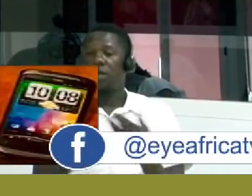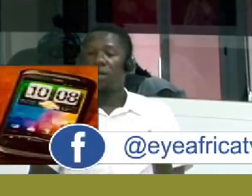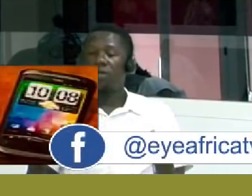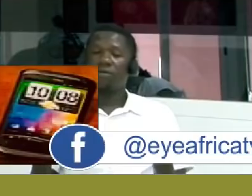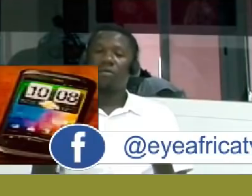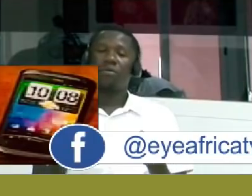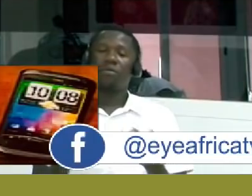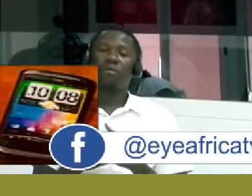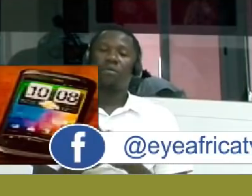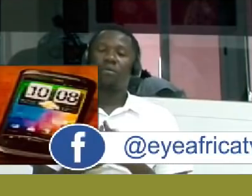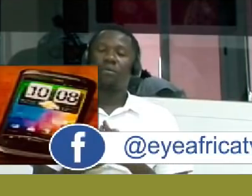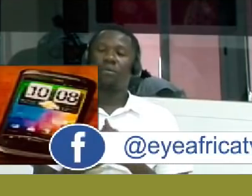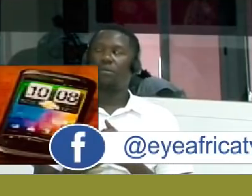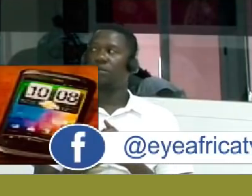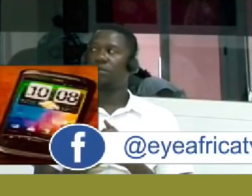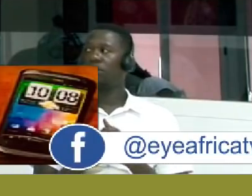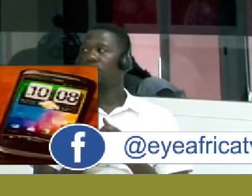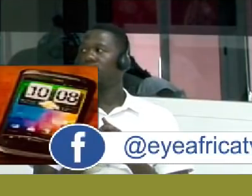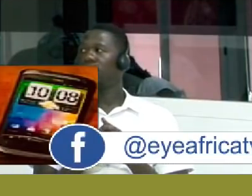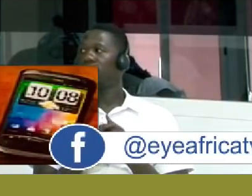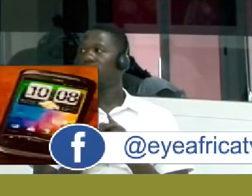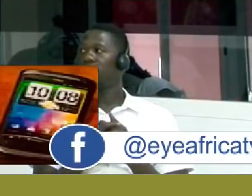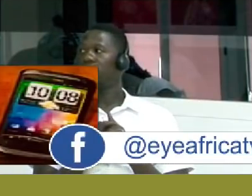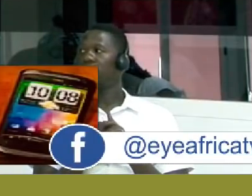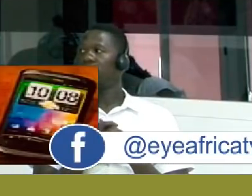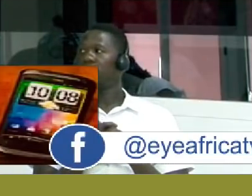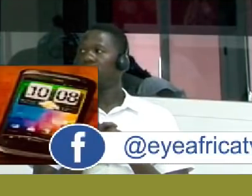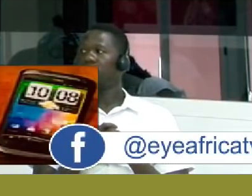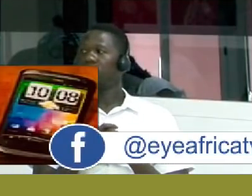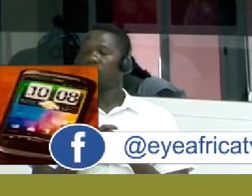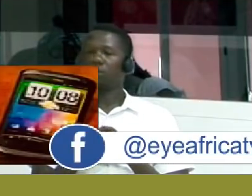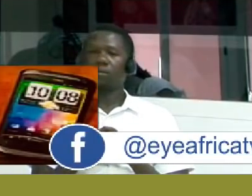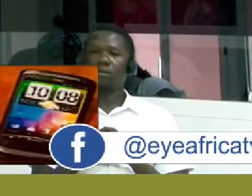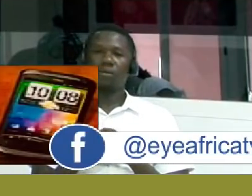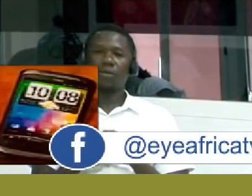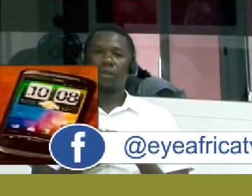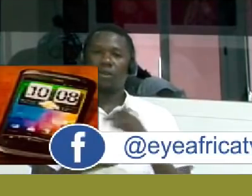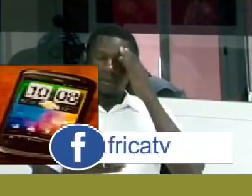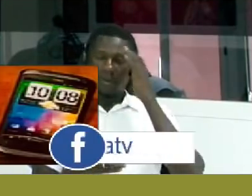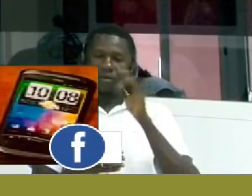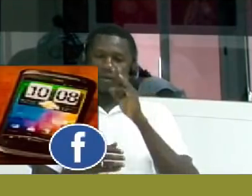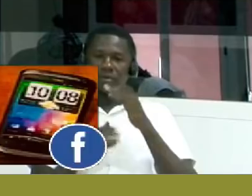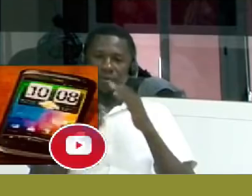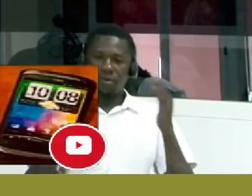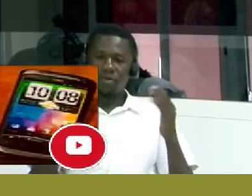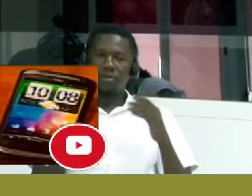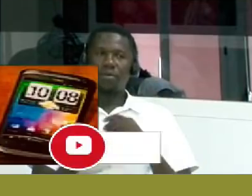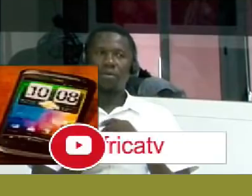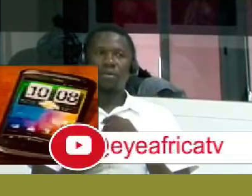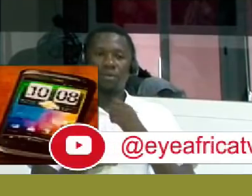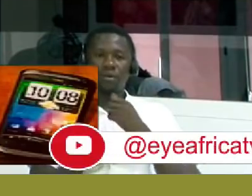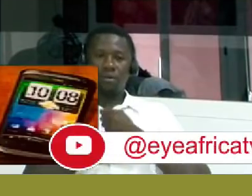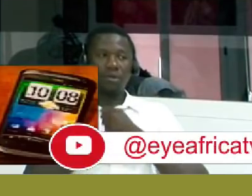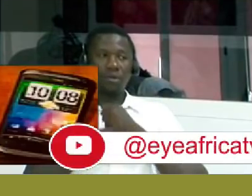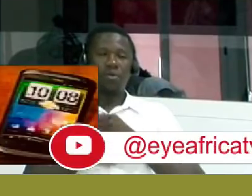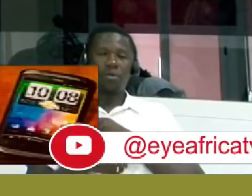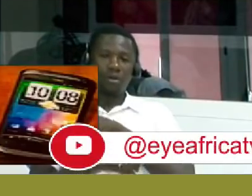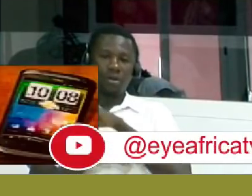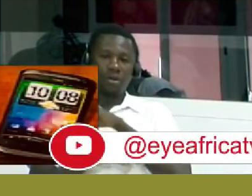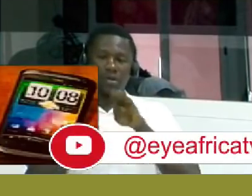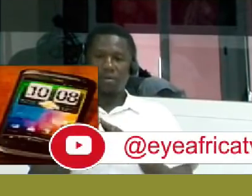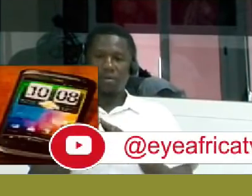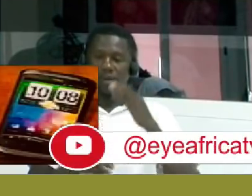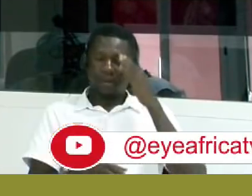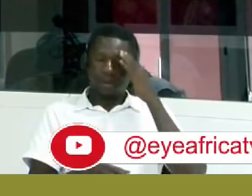But if I... No, okay, thank you. Thank you very much, Bishop, you have the floor. Thank you,